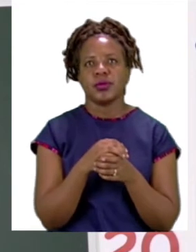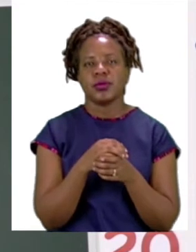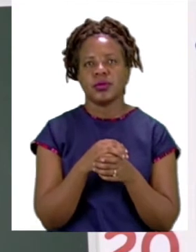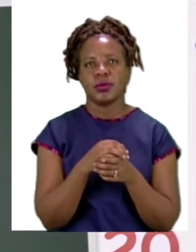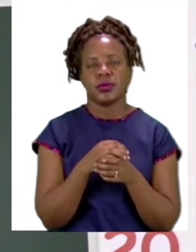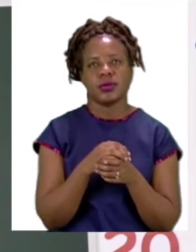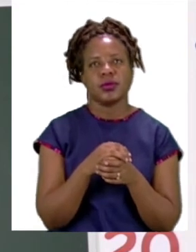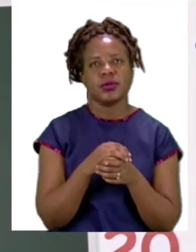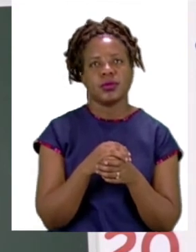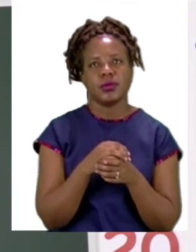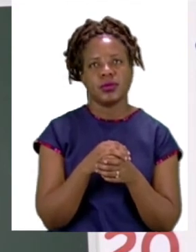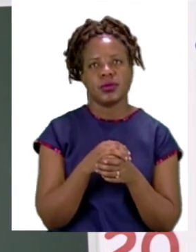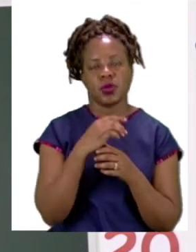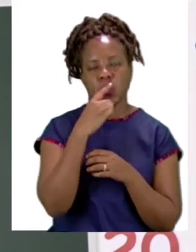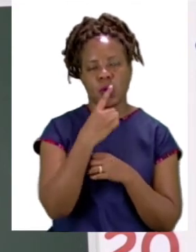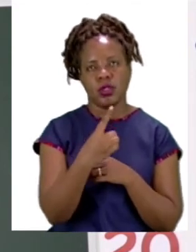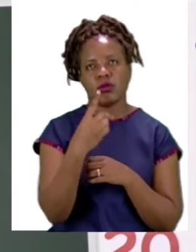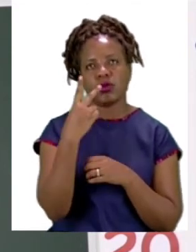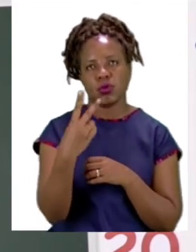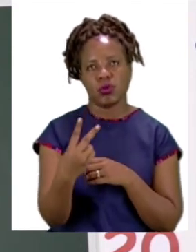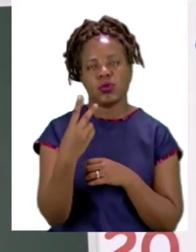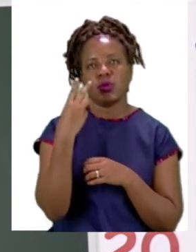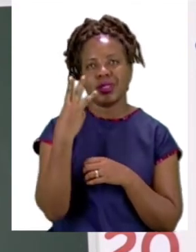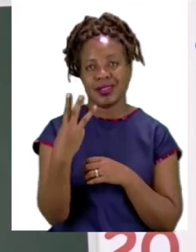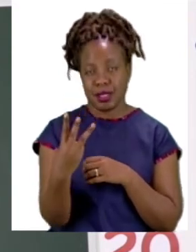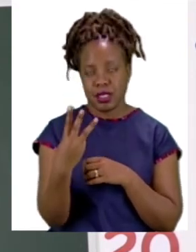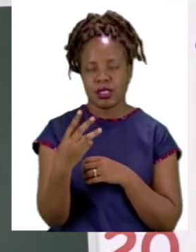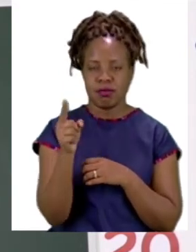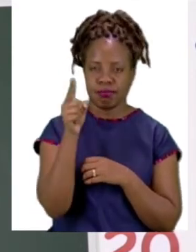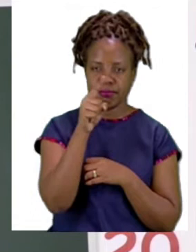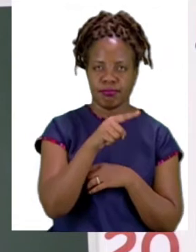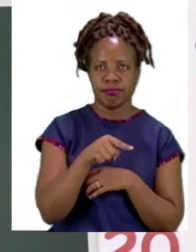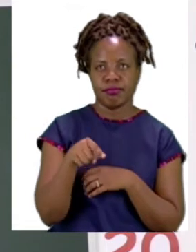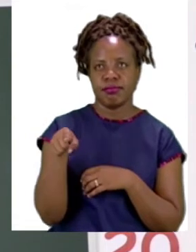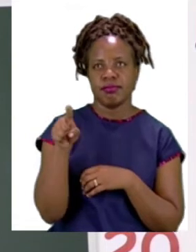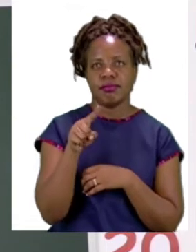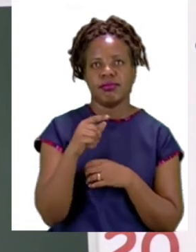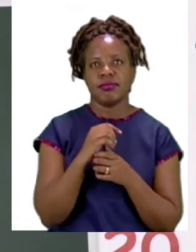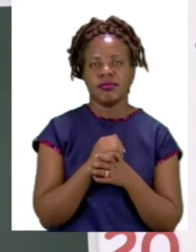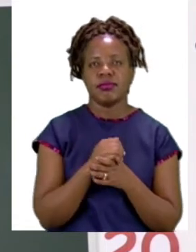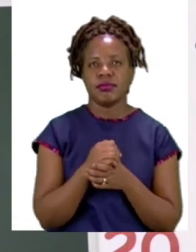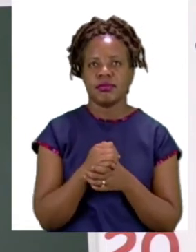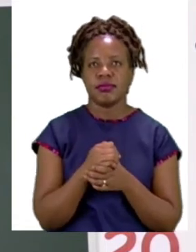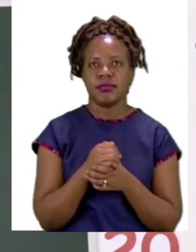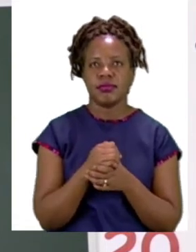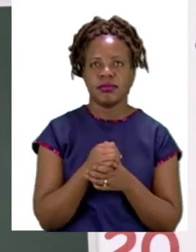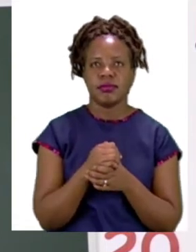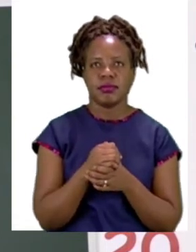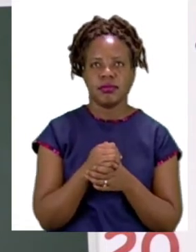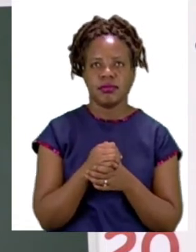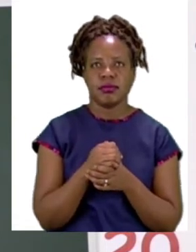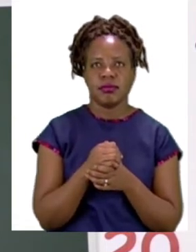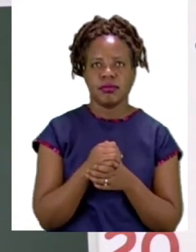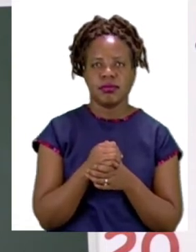the last one, we have 1, 2, 3. And we're also going to group them